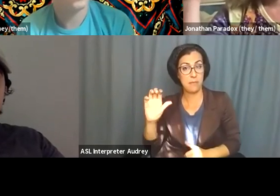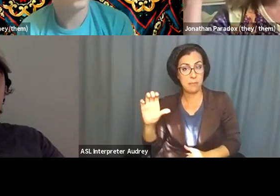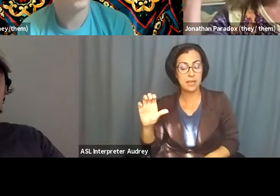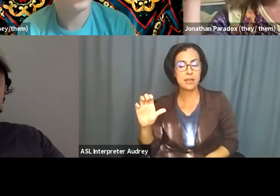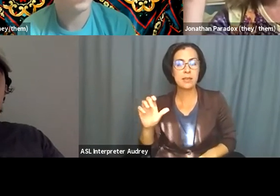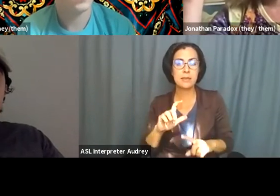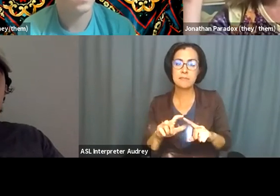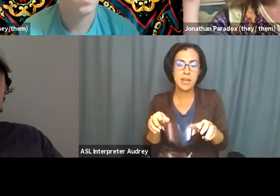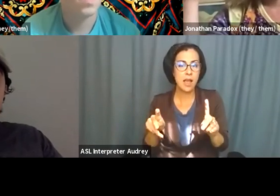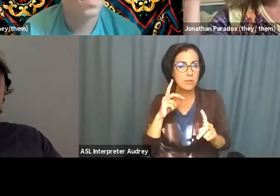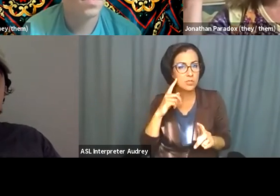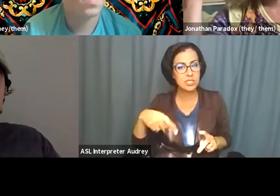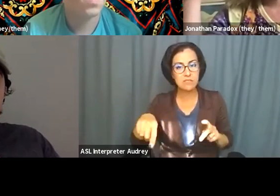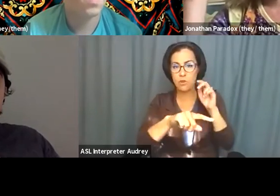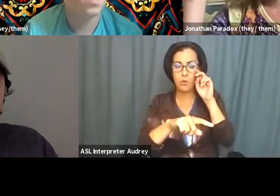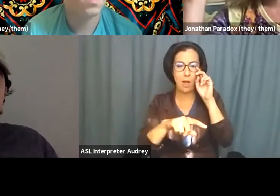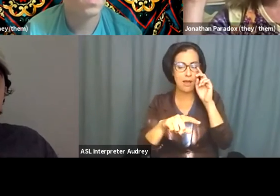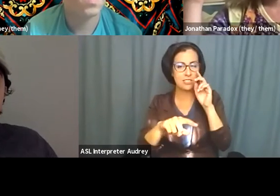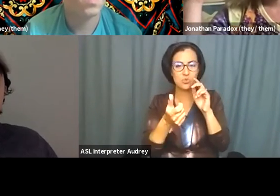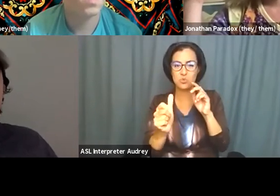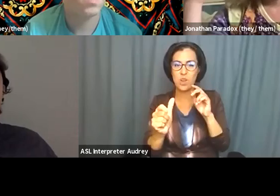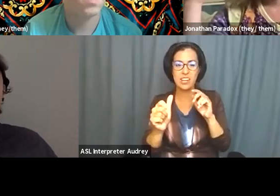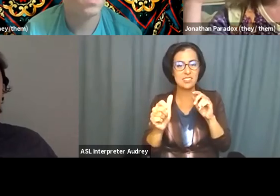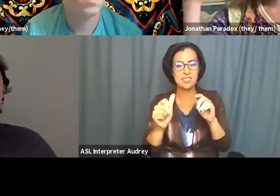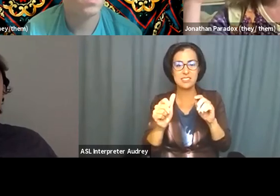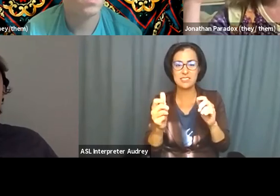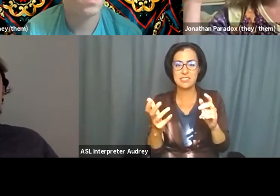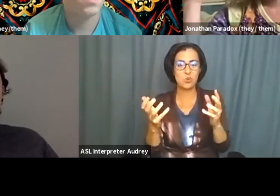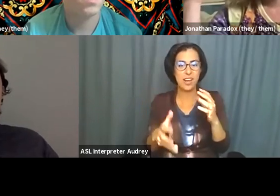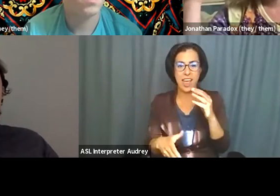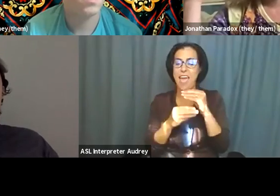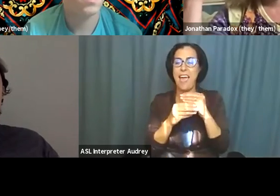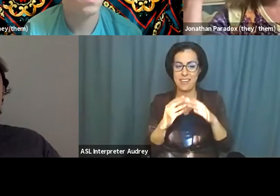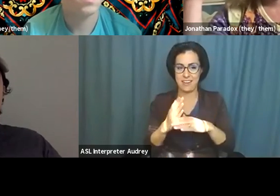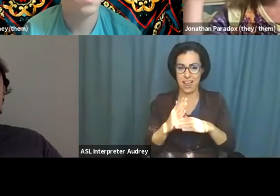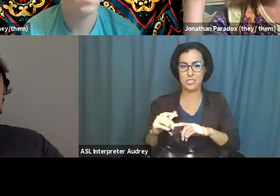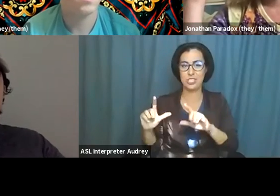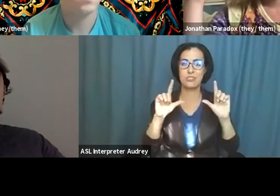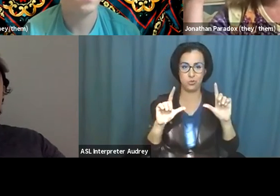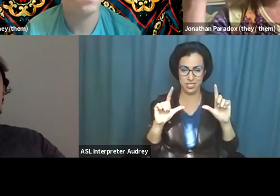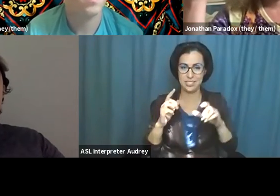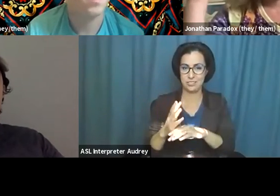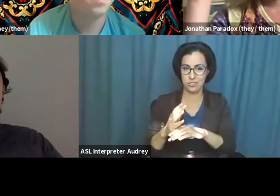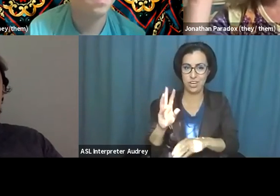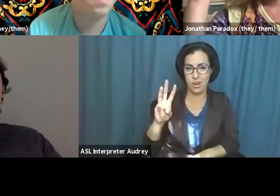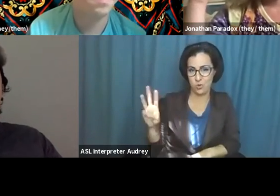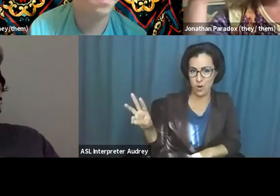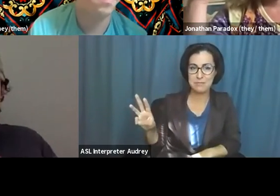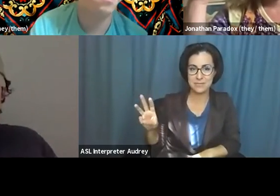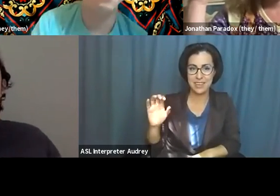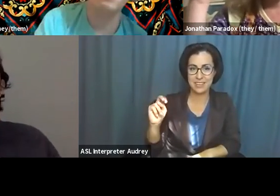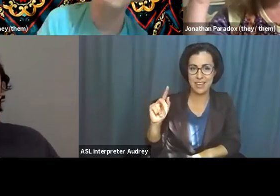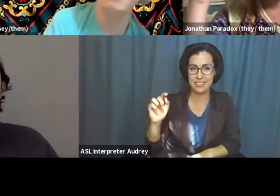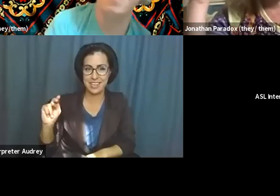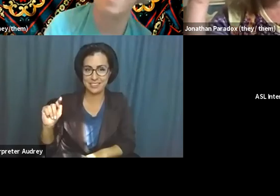chance for folks to, to just do any go backs and then I will share screen, share those website contacts and then we'll end the recording.